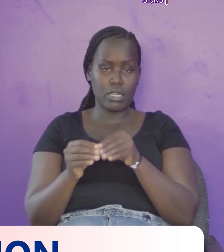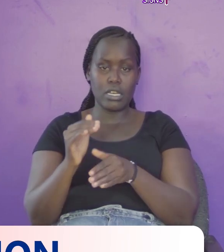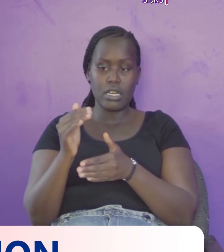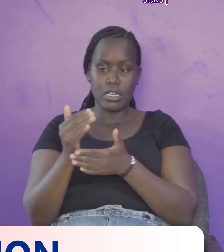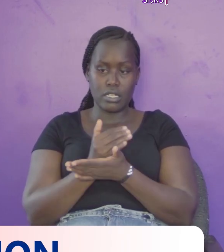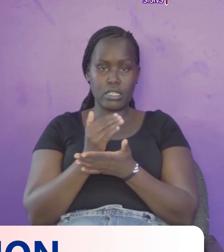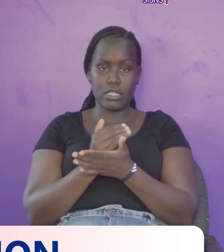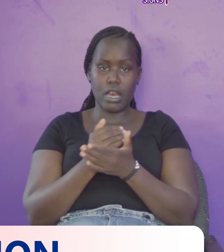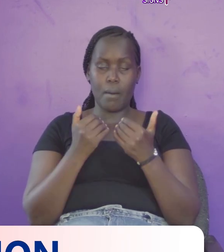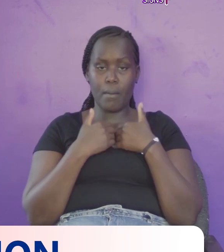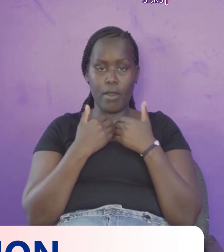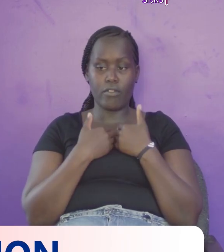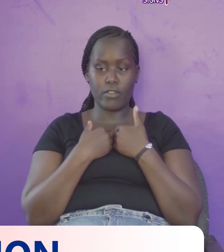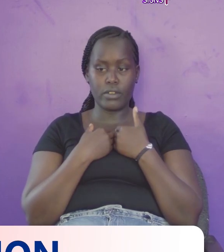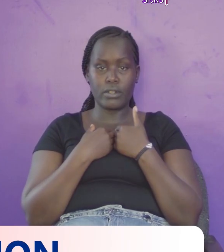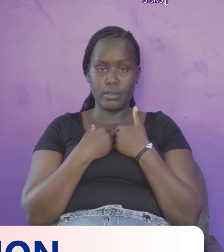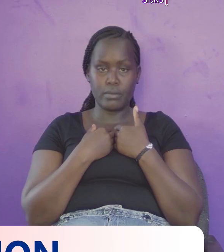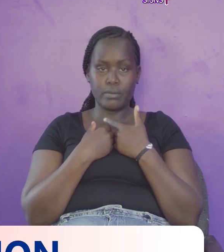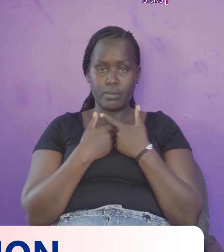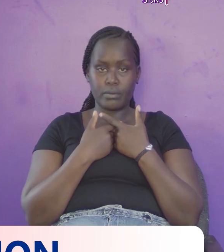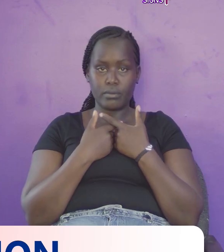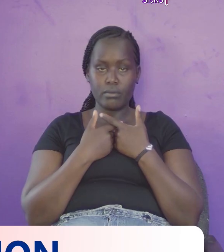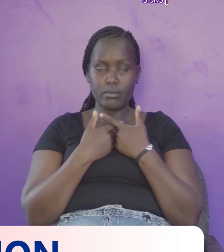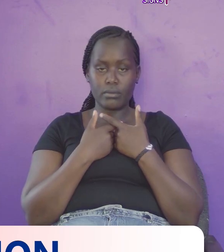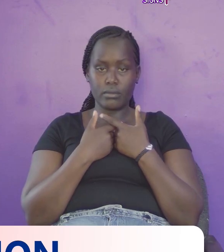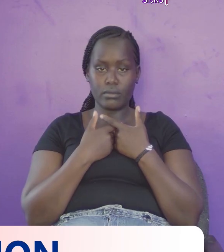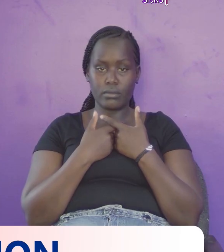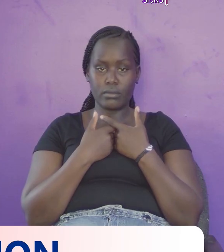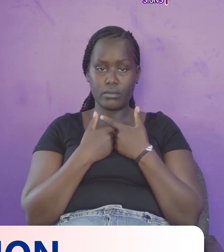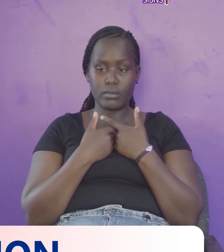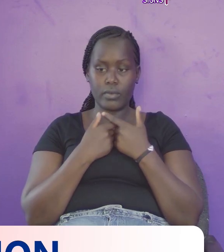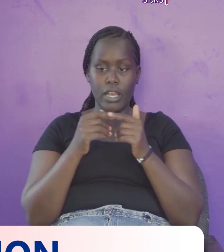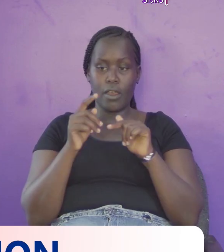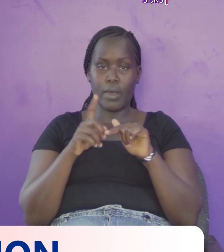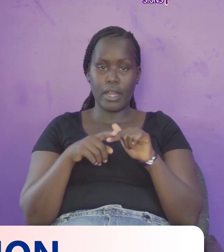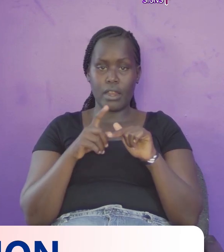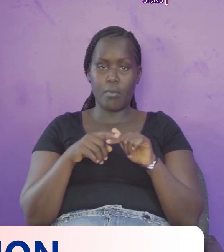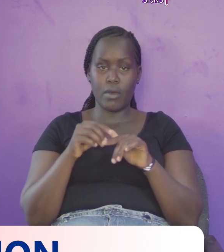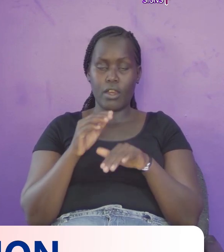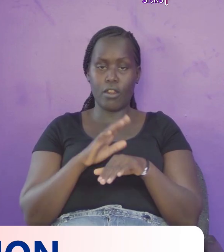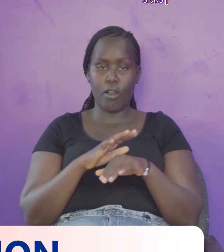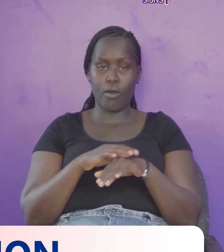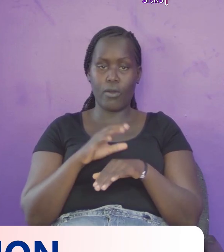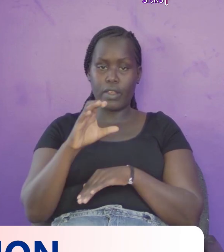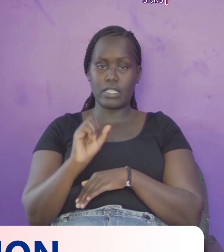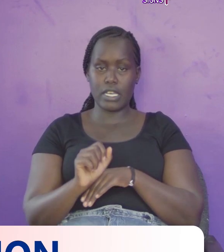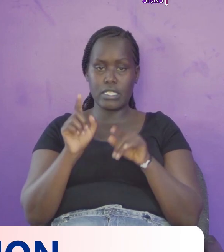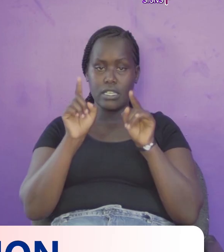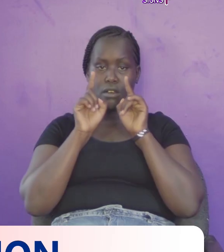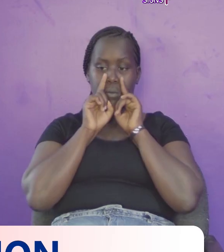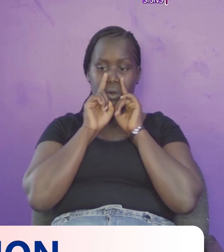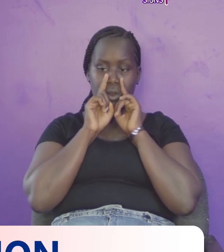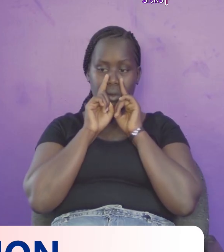them don't even have hands to throw stones? They will rely on the cabinet secretary Murkomen